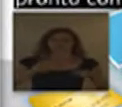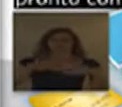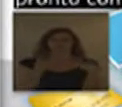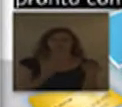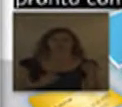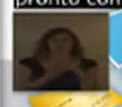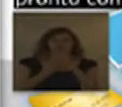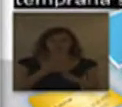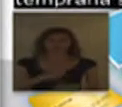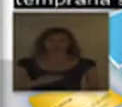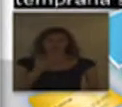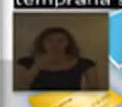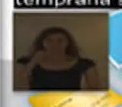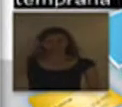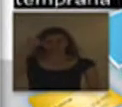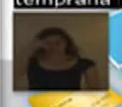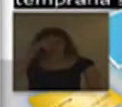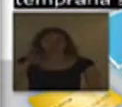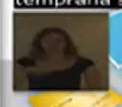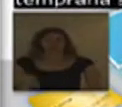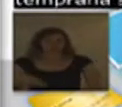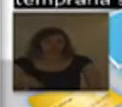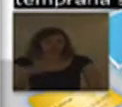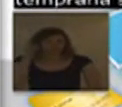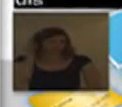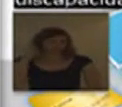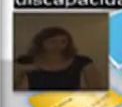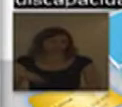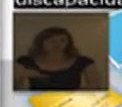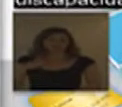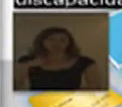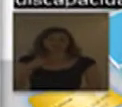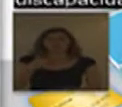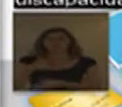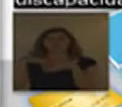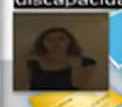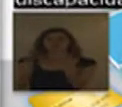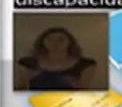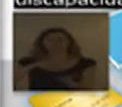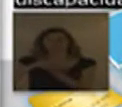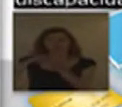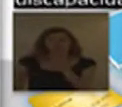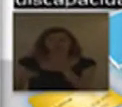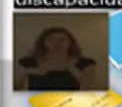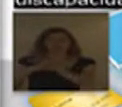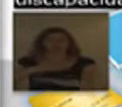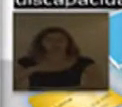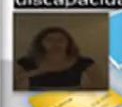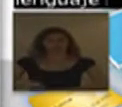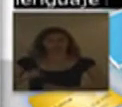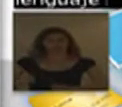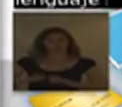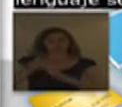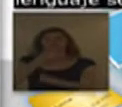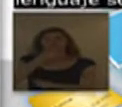the skills. The sooner a child with disability accesses the use of language, it would be better for them